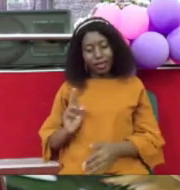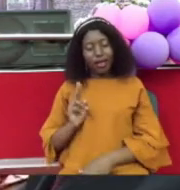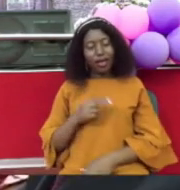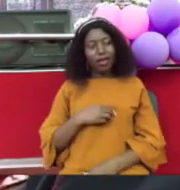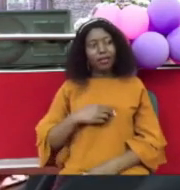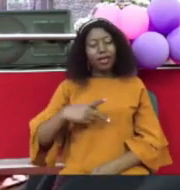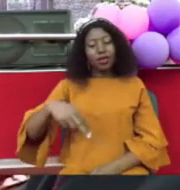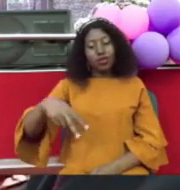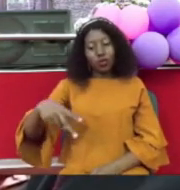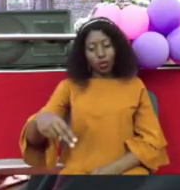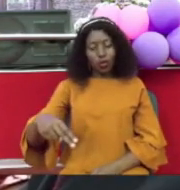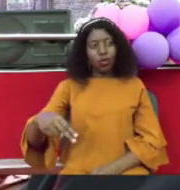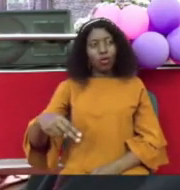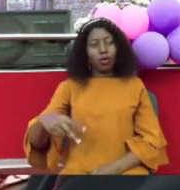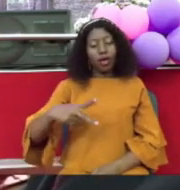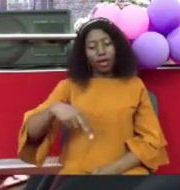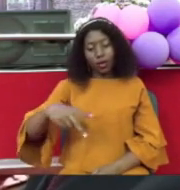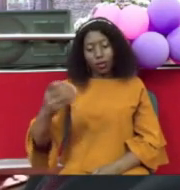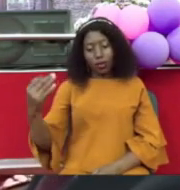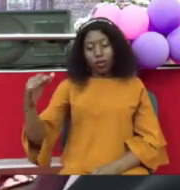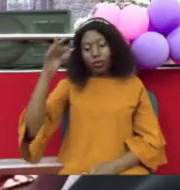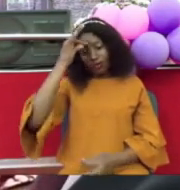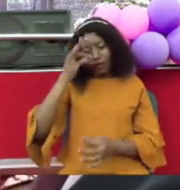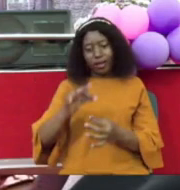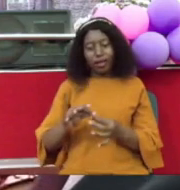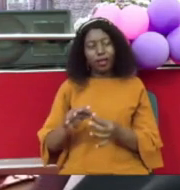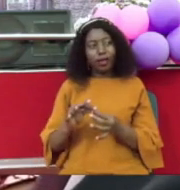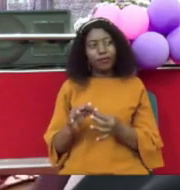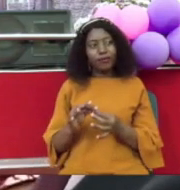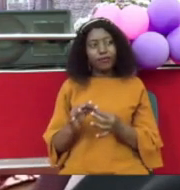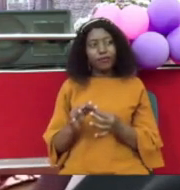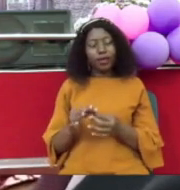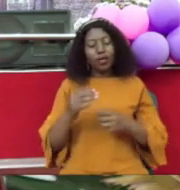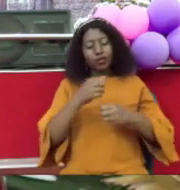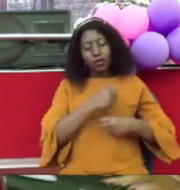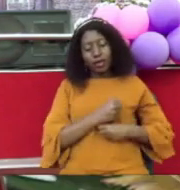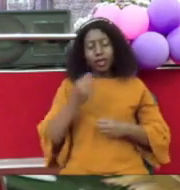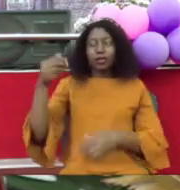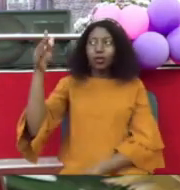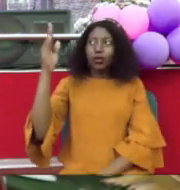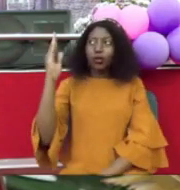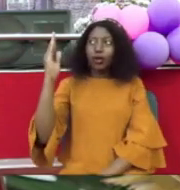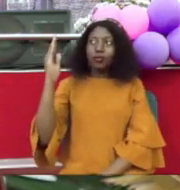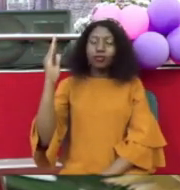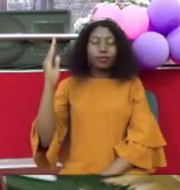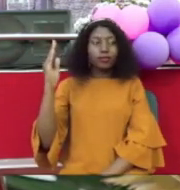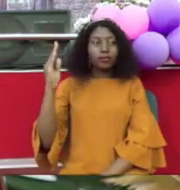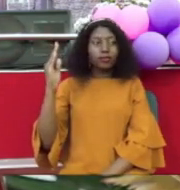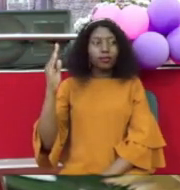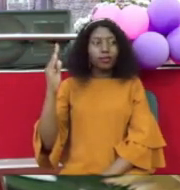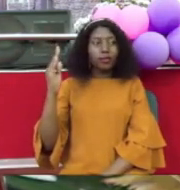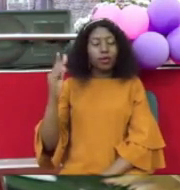the walk of faith. Alikuwa anasema tutembee katika safari ya imani. To trust God. Tumwaminie Mungu. So when you look